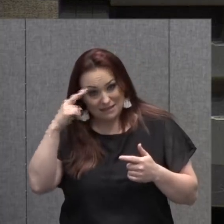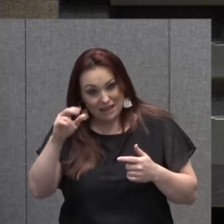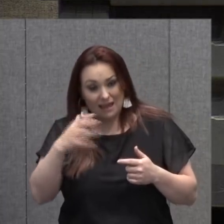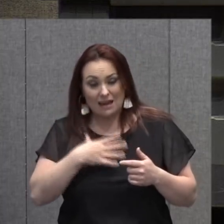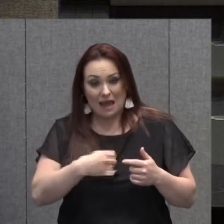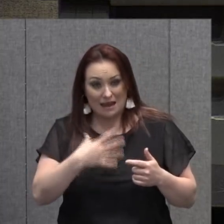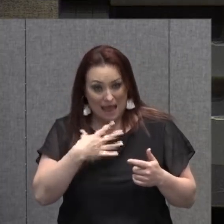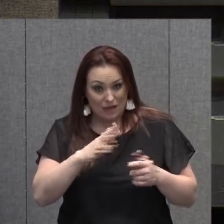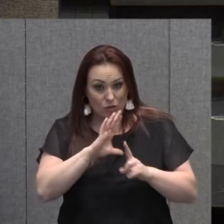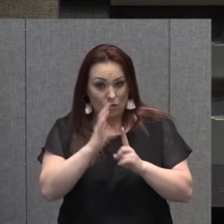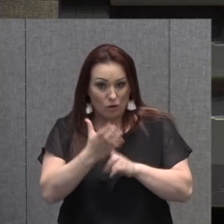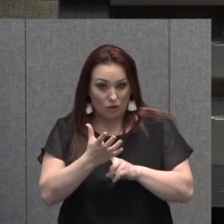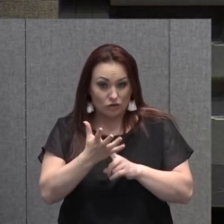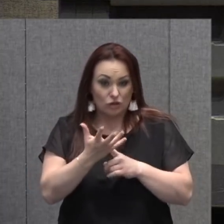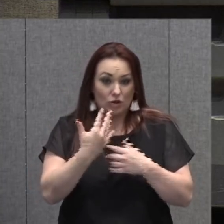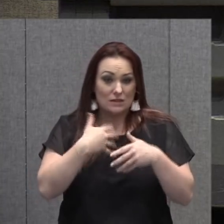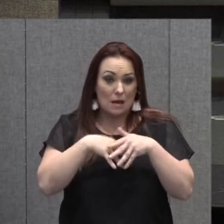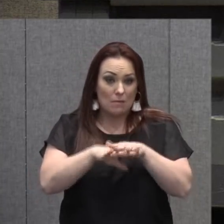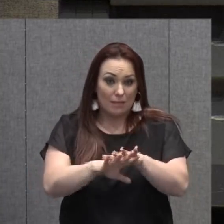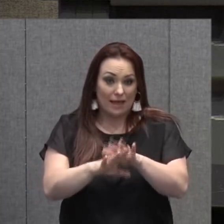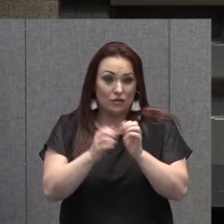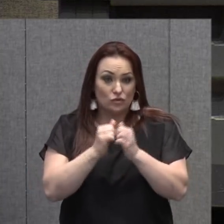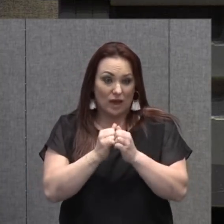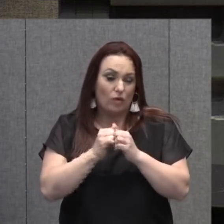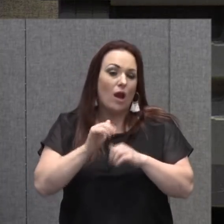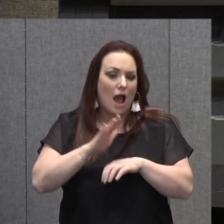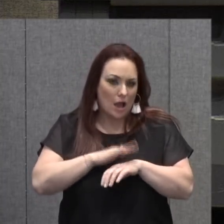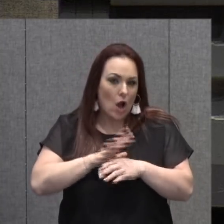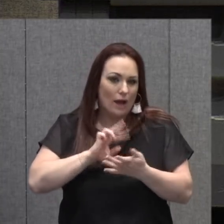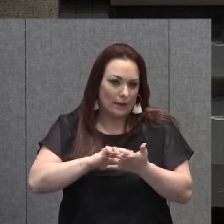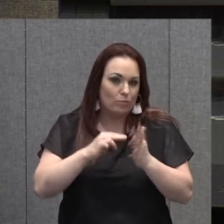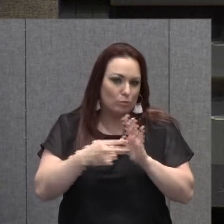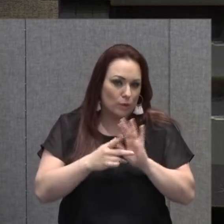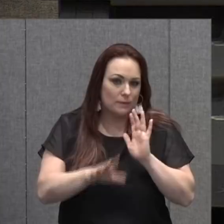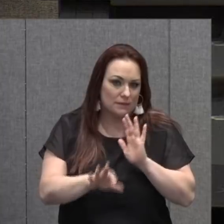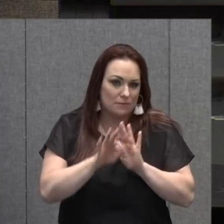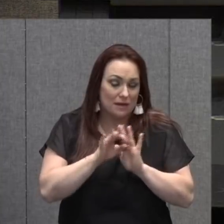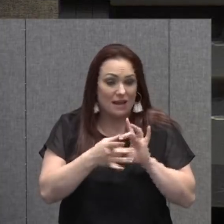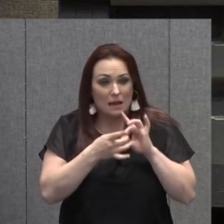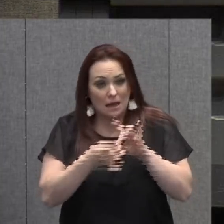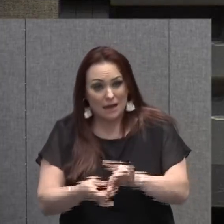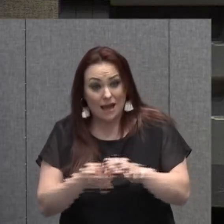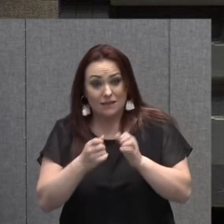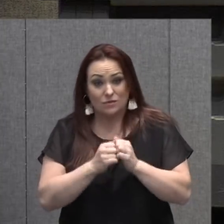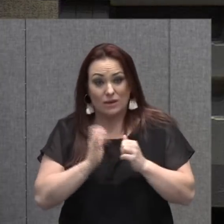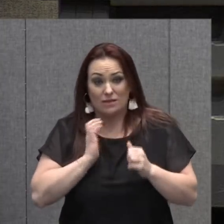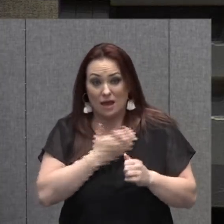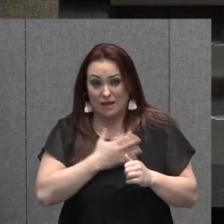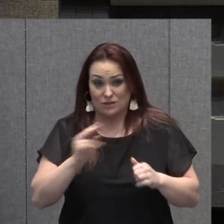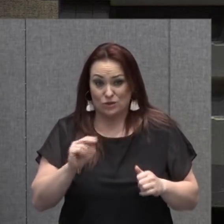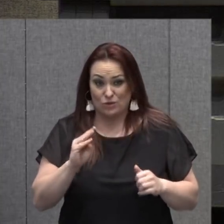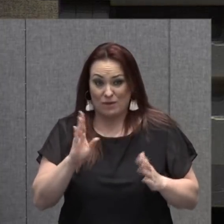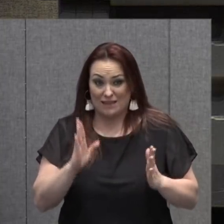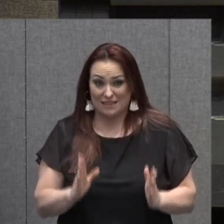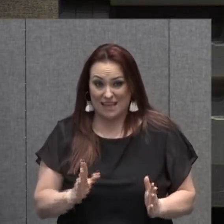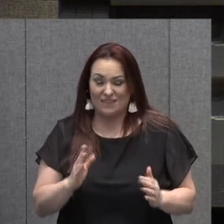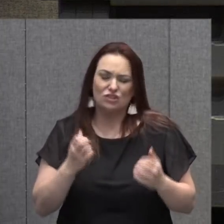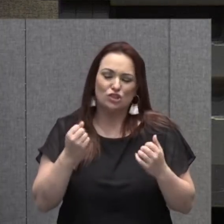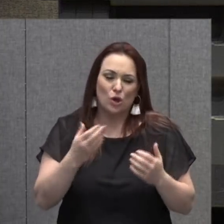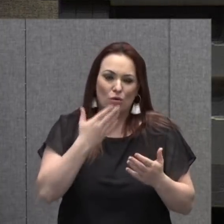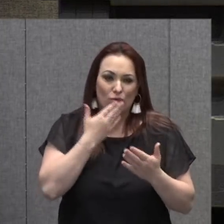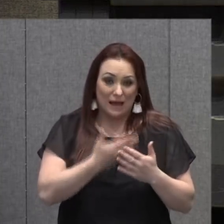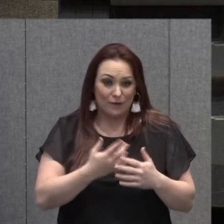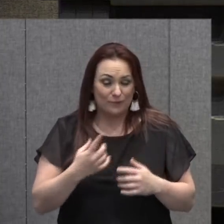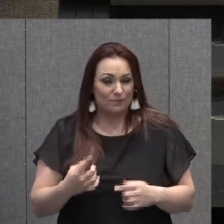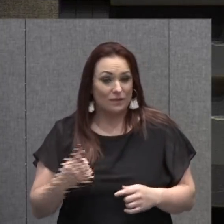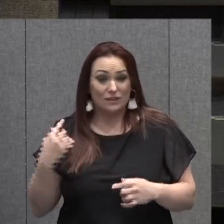together. I chose this one on purpose just because it ties in with us New Mexicans so well. Once upon a